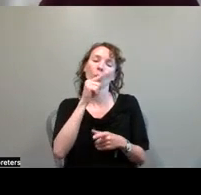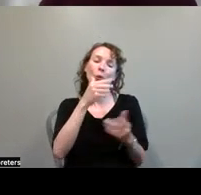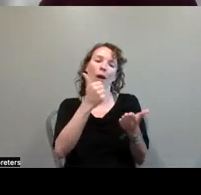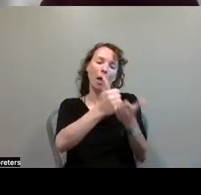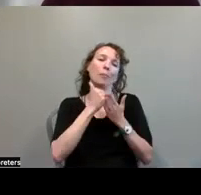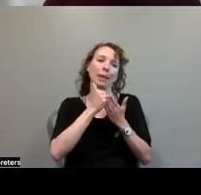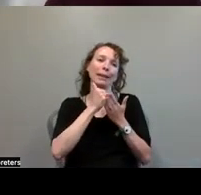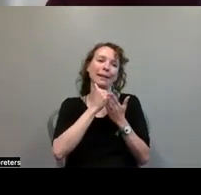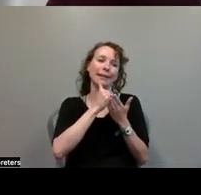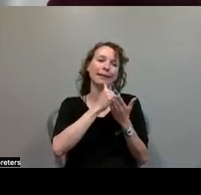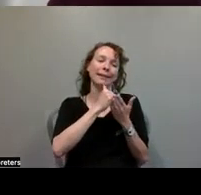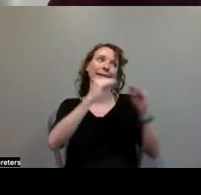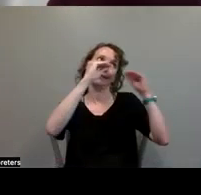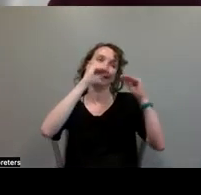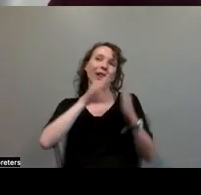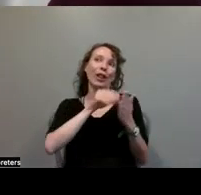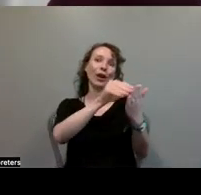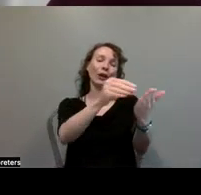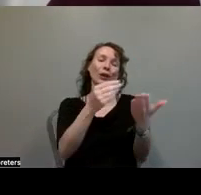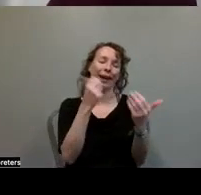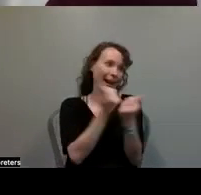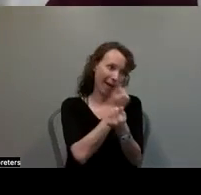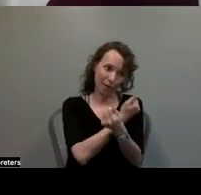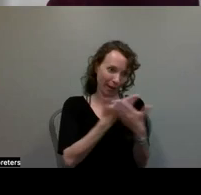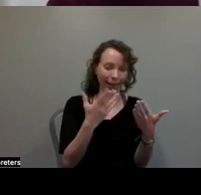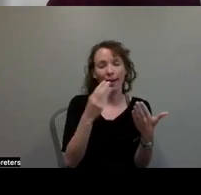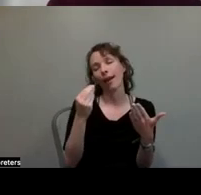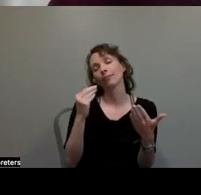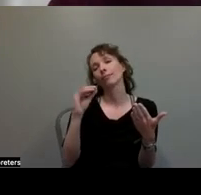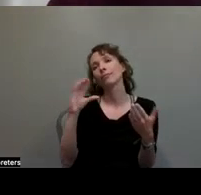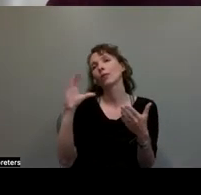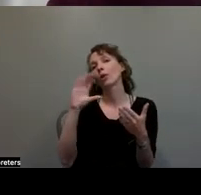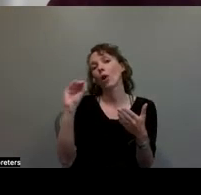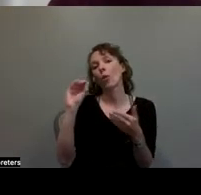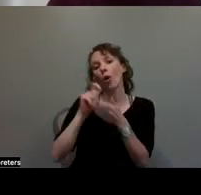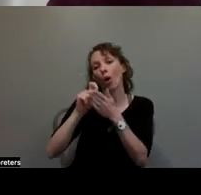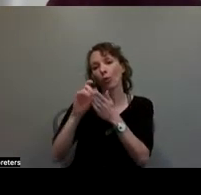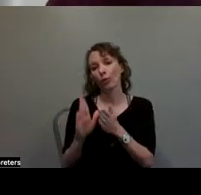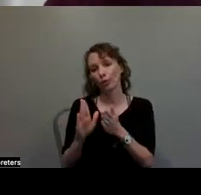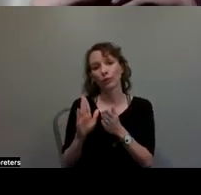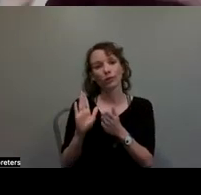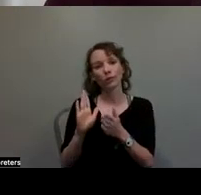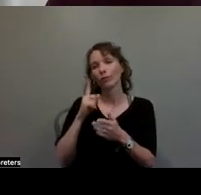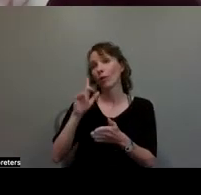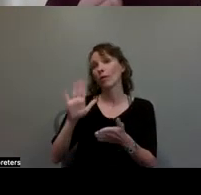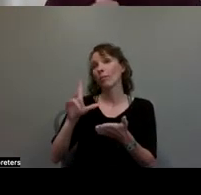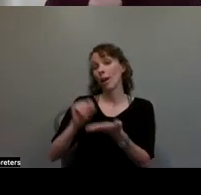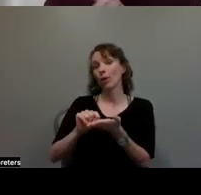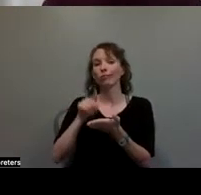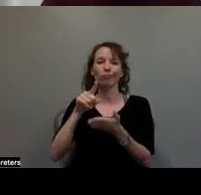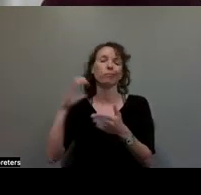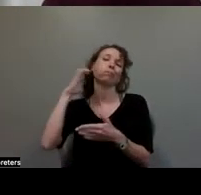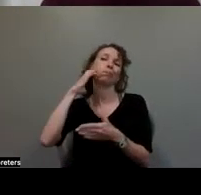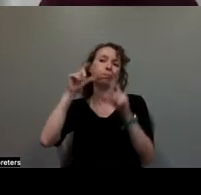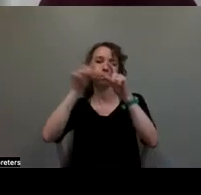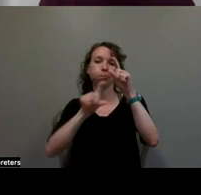everything. And the co-authors on this paper are in bold here. And yeah, so and thank you for